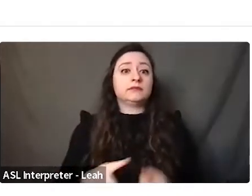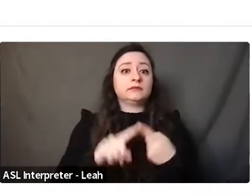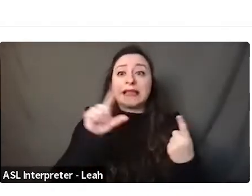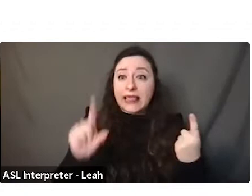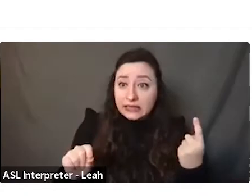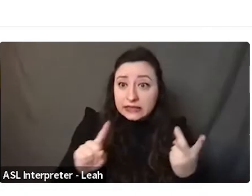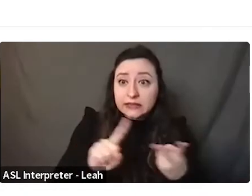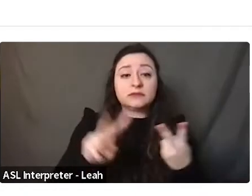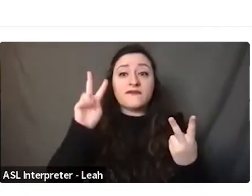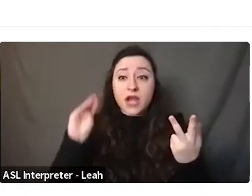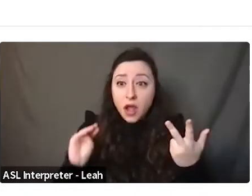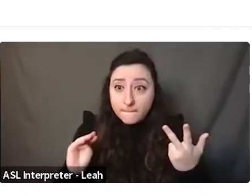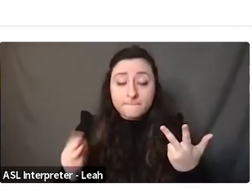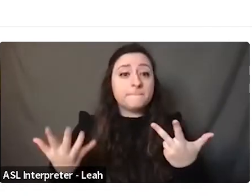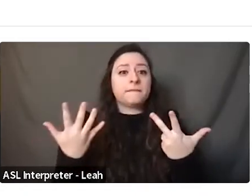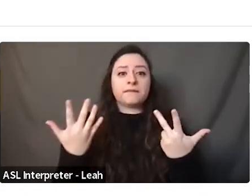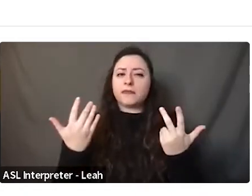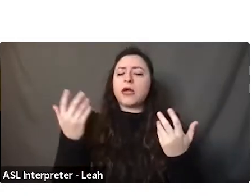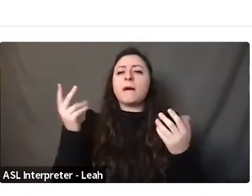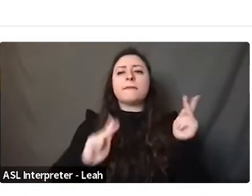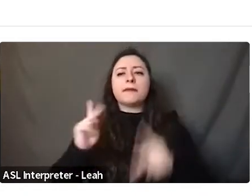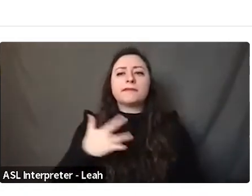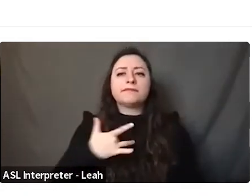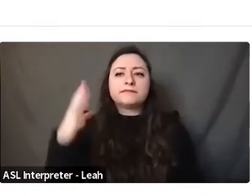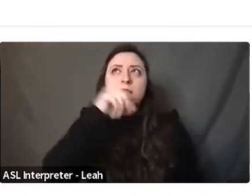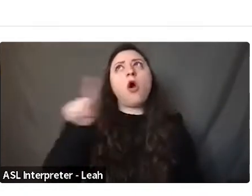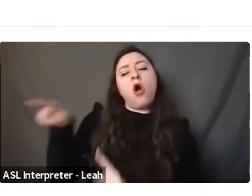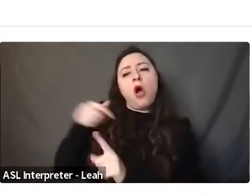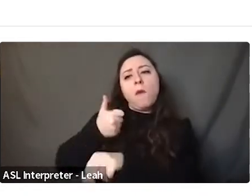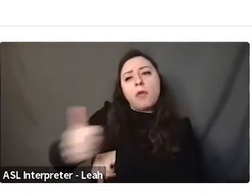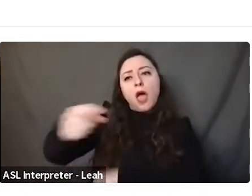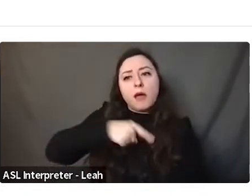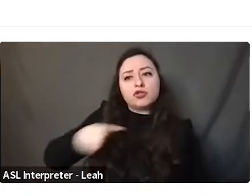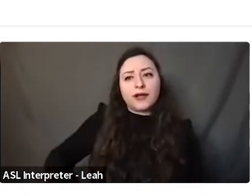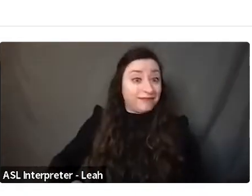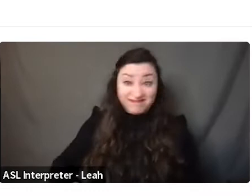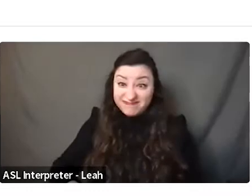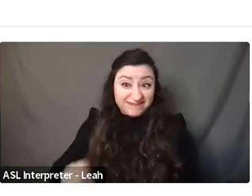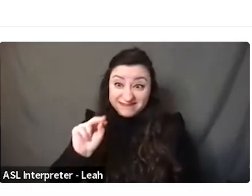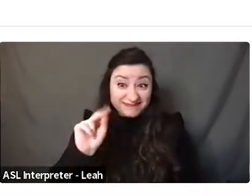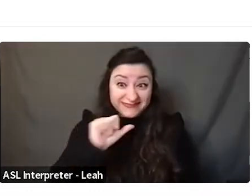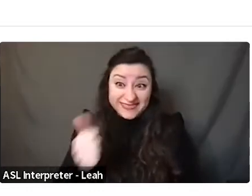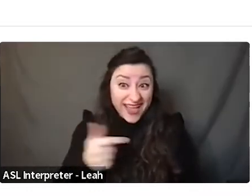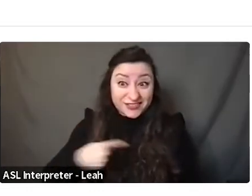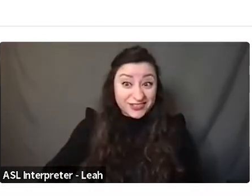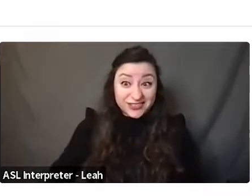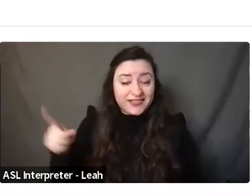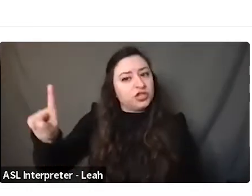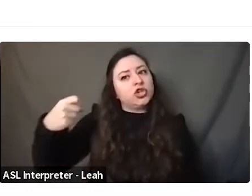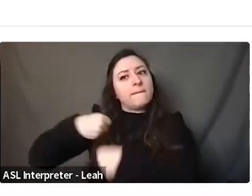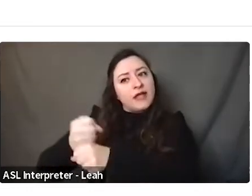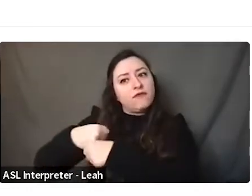Vietnam. People often mistakenly say, oh, well, therefore it's China's fault. Well, it actually has nothing to do with China, because China's just a manufacturing